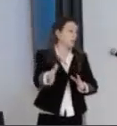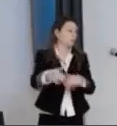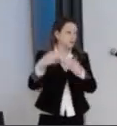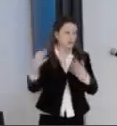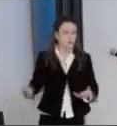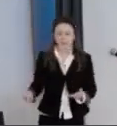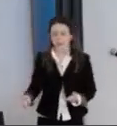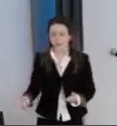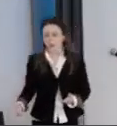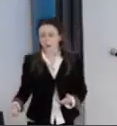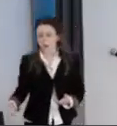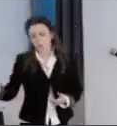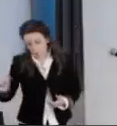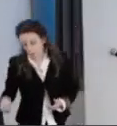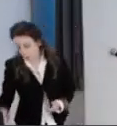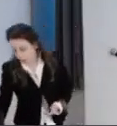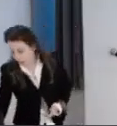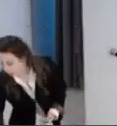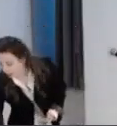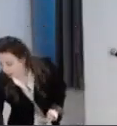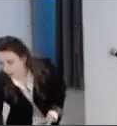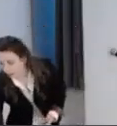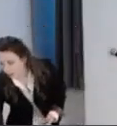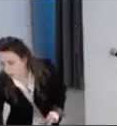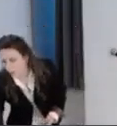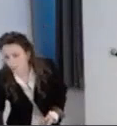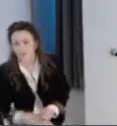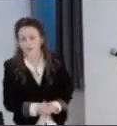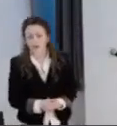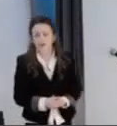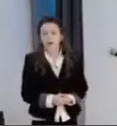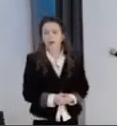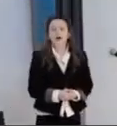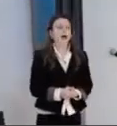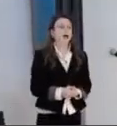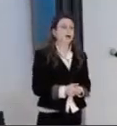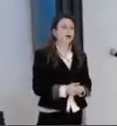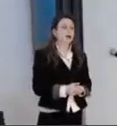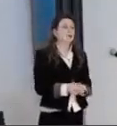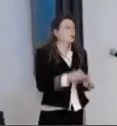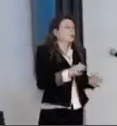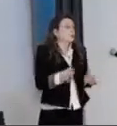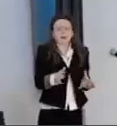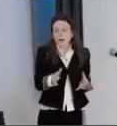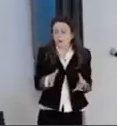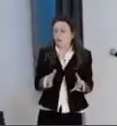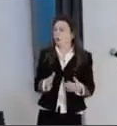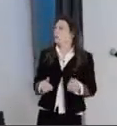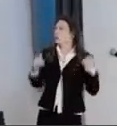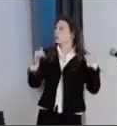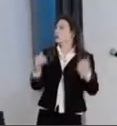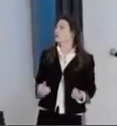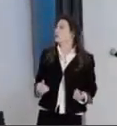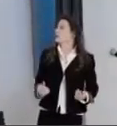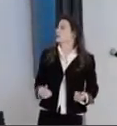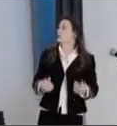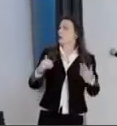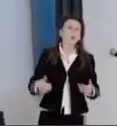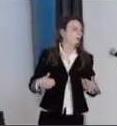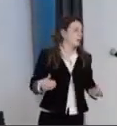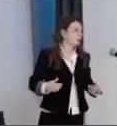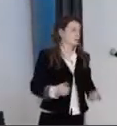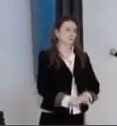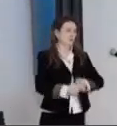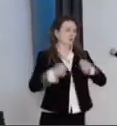at a response to a Zangwill style objection. But also, and maybe more convincingly, I want to point out that going beyond appearances does